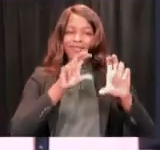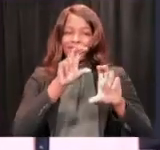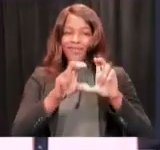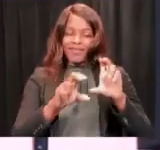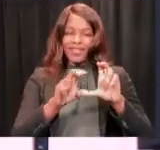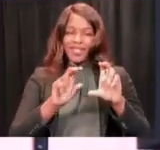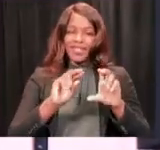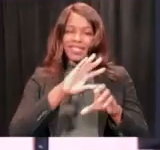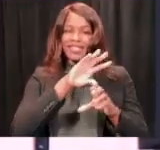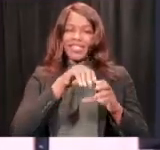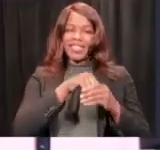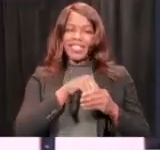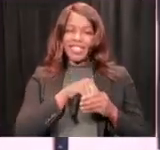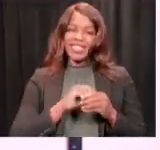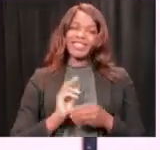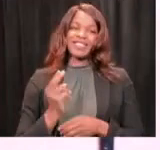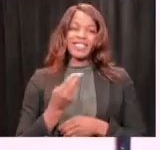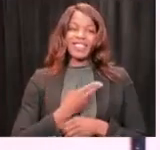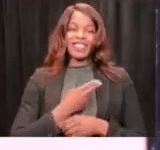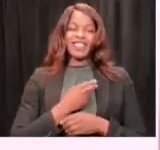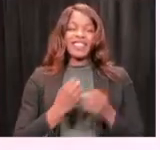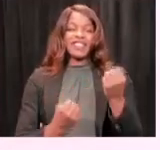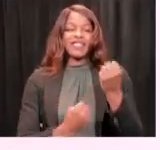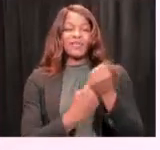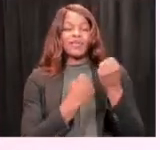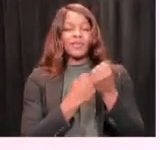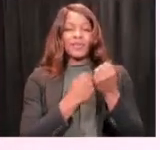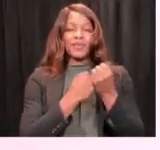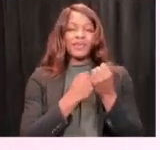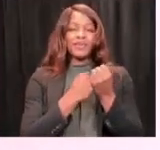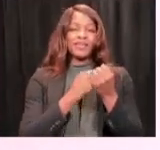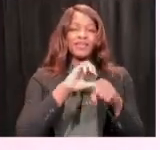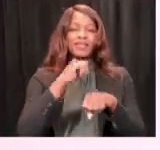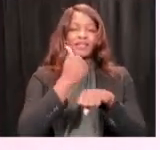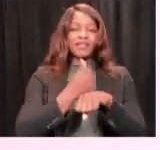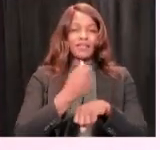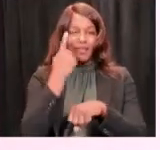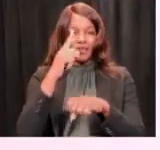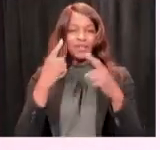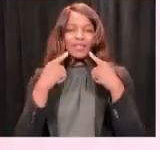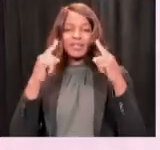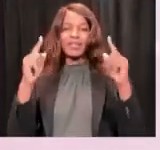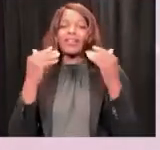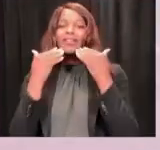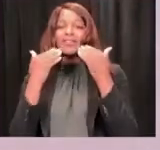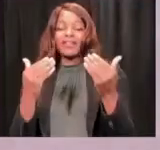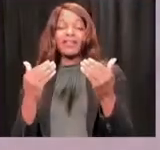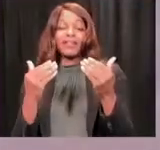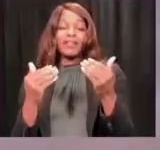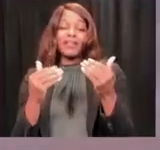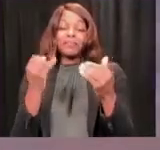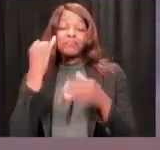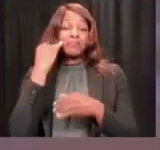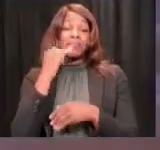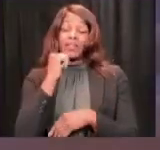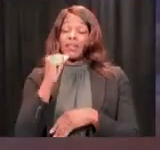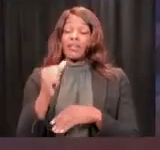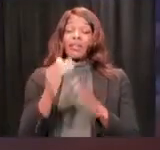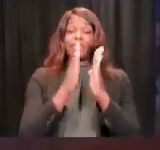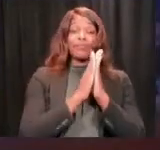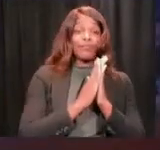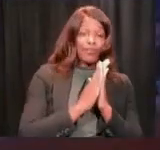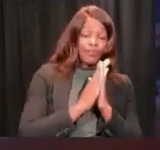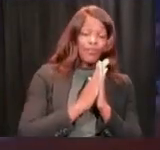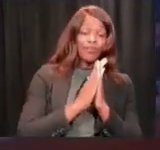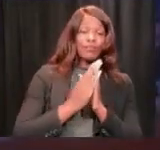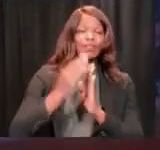you for how they propped us up and set us up for success. And thank you, Lord, that if they had not prayed, if they had not had faith, if they